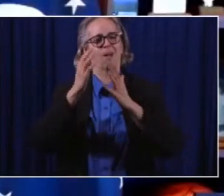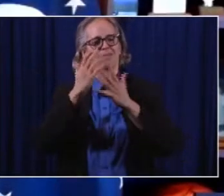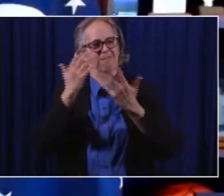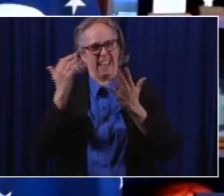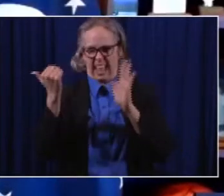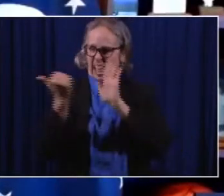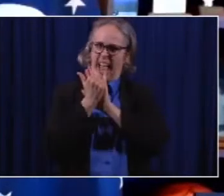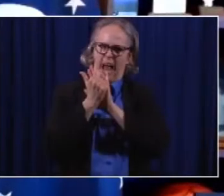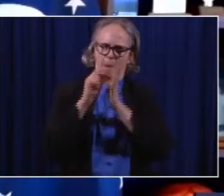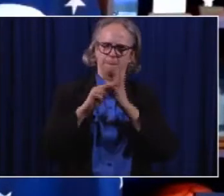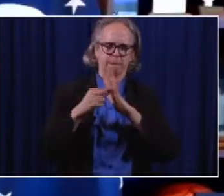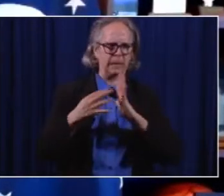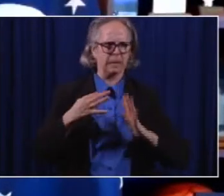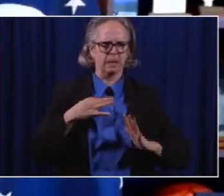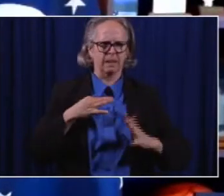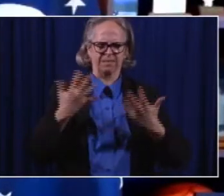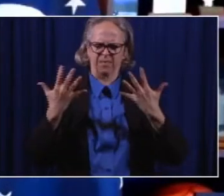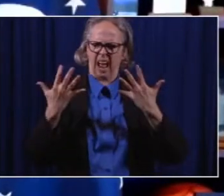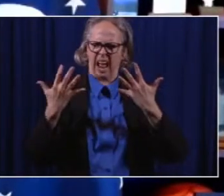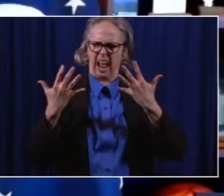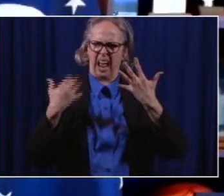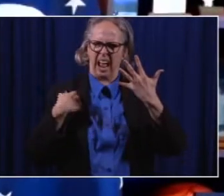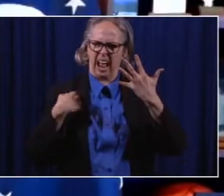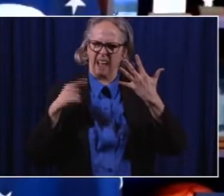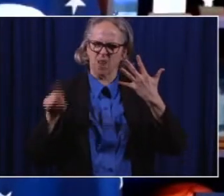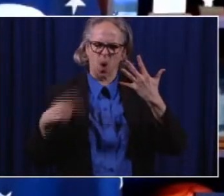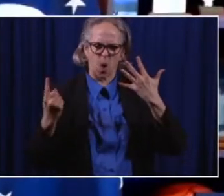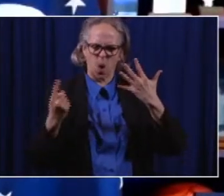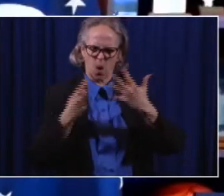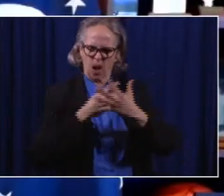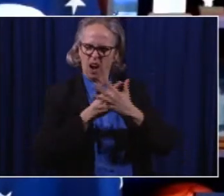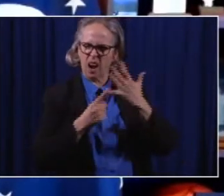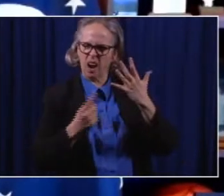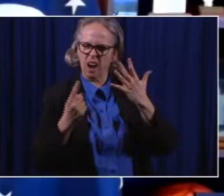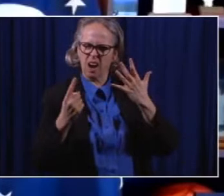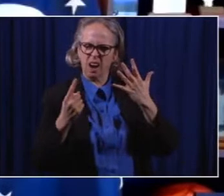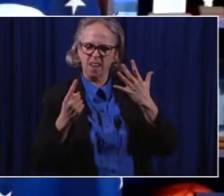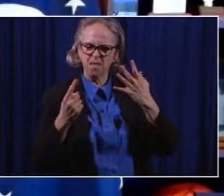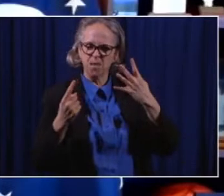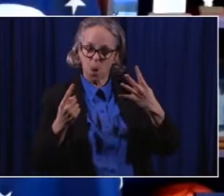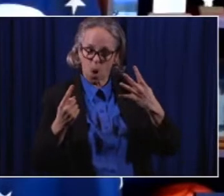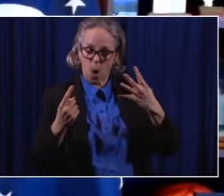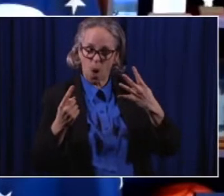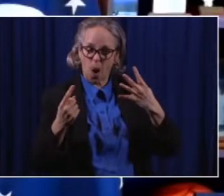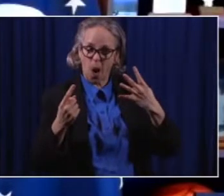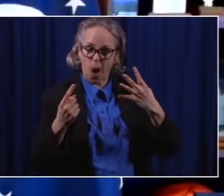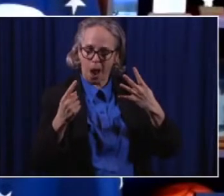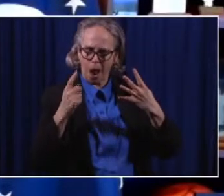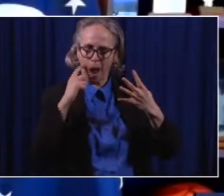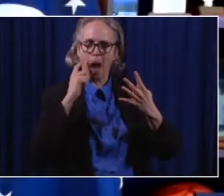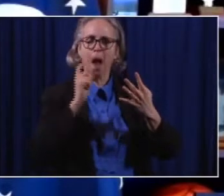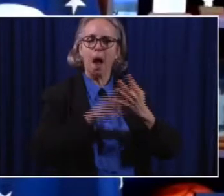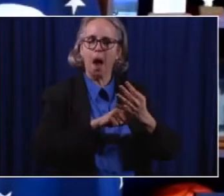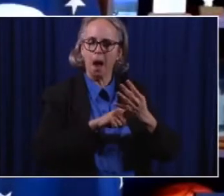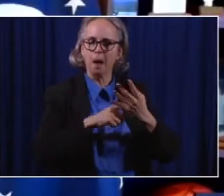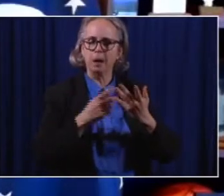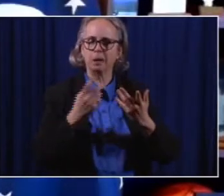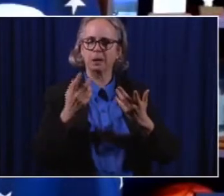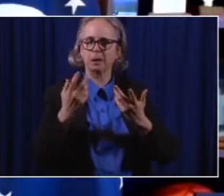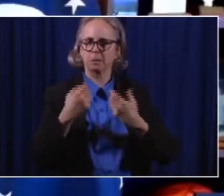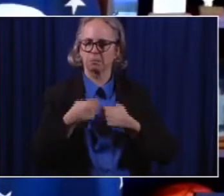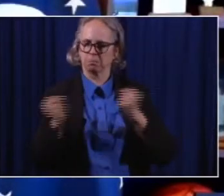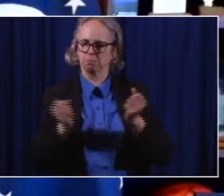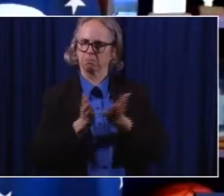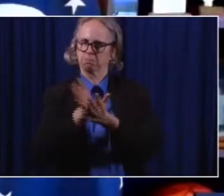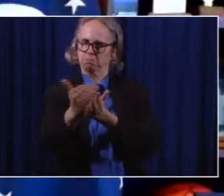only 4 that were recognized for their for data governance and transparency as being the top states in the country,